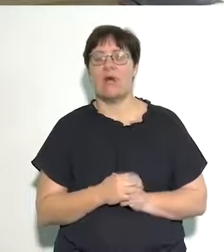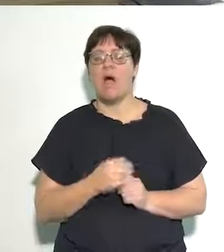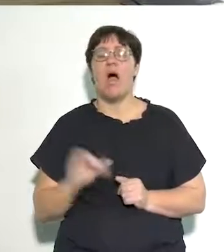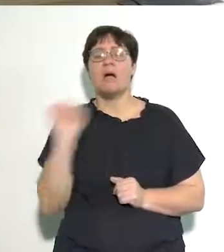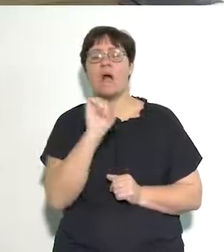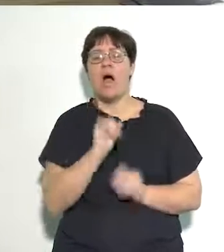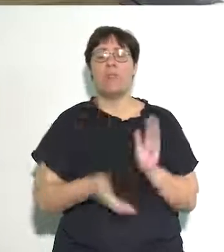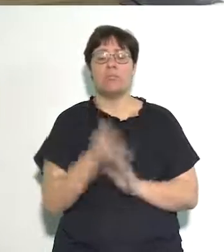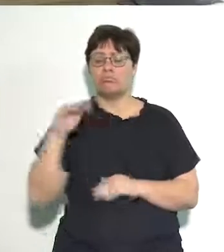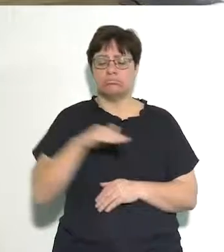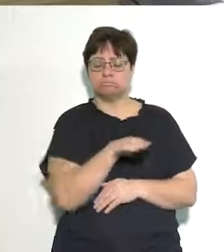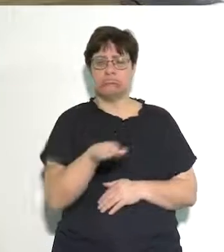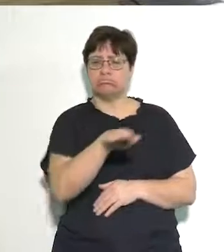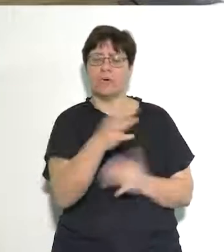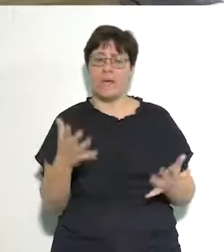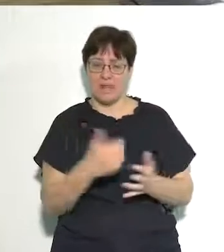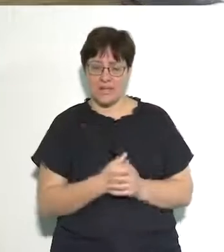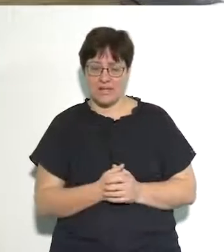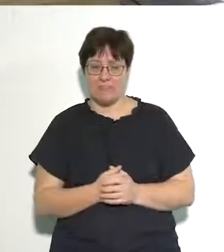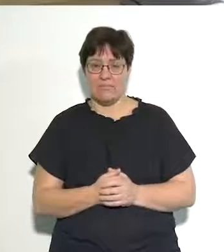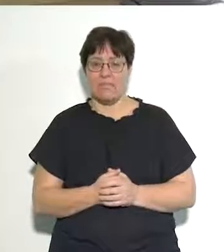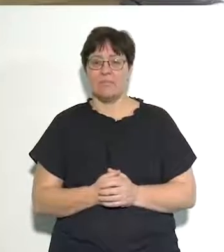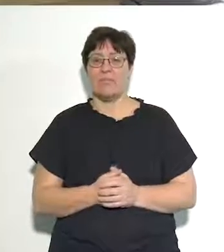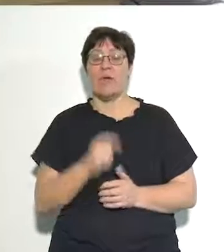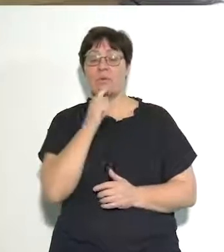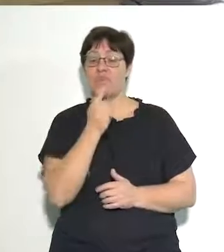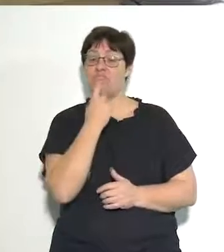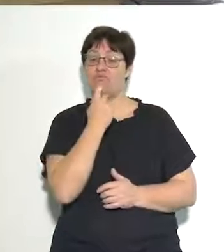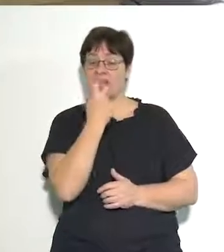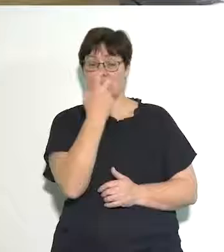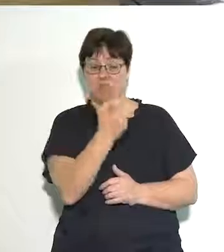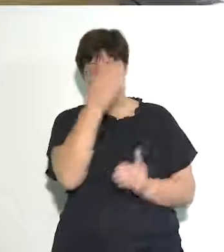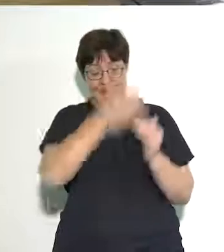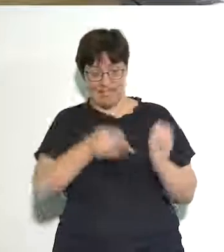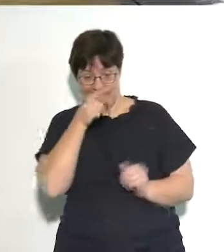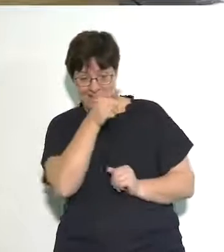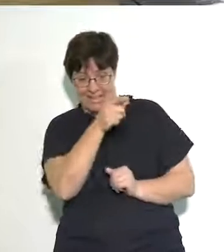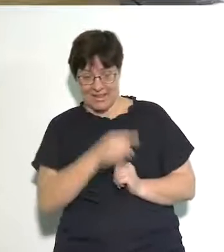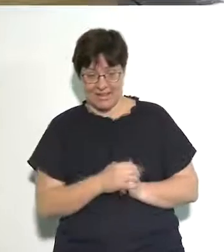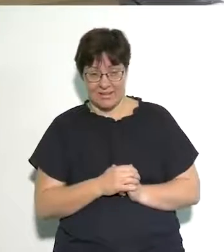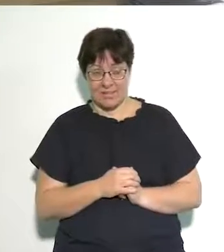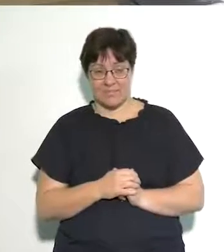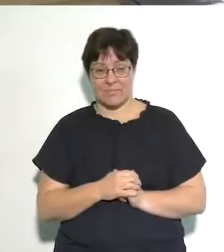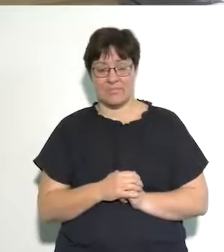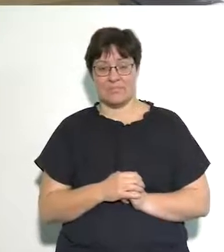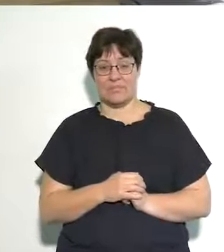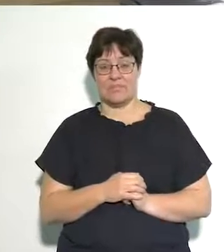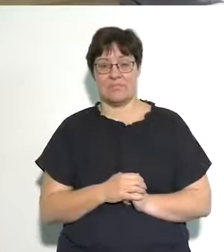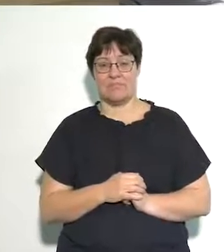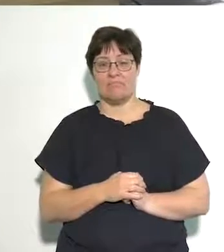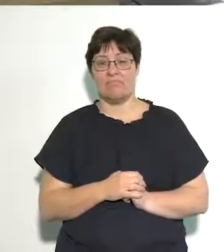need somewhere for the car to get to. So I'm using my red stone as the ending point for our